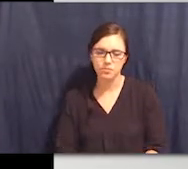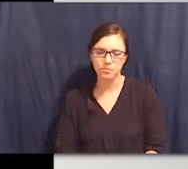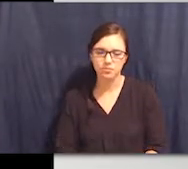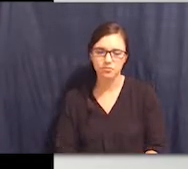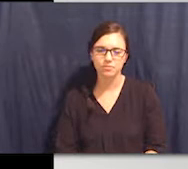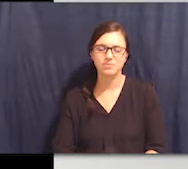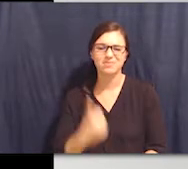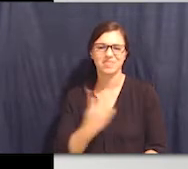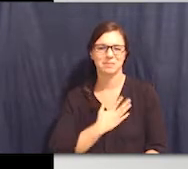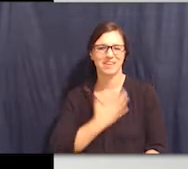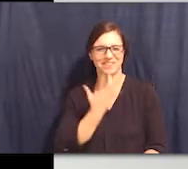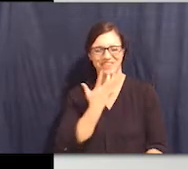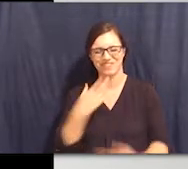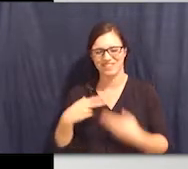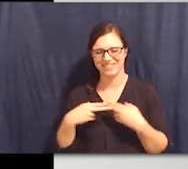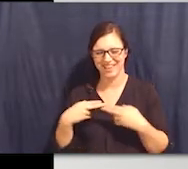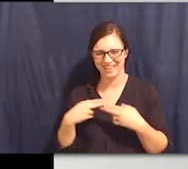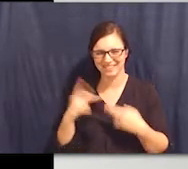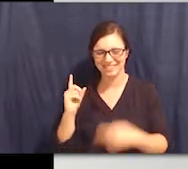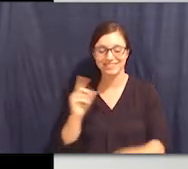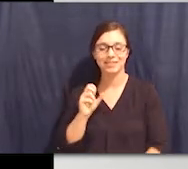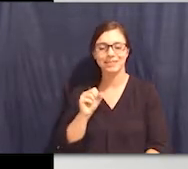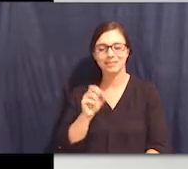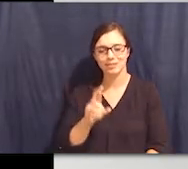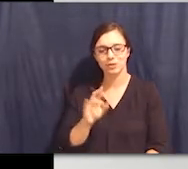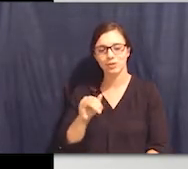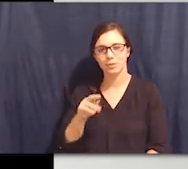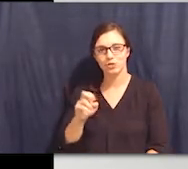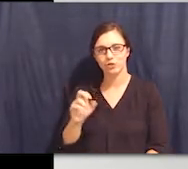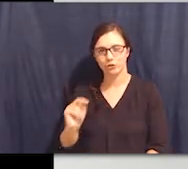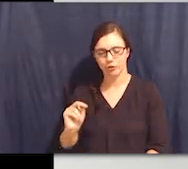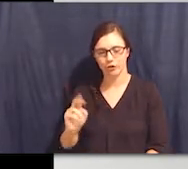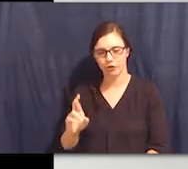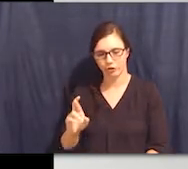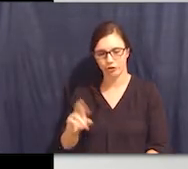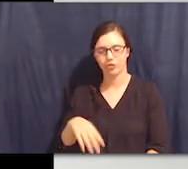This is one of my favorite slides.